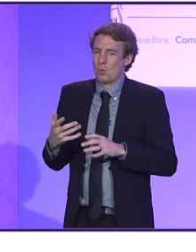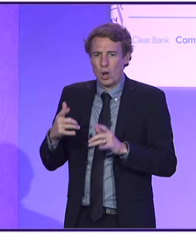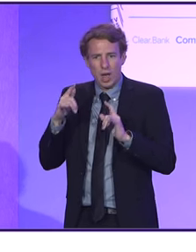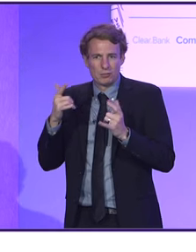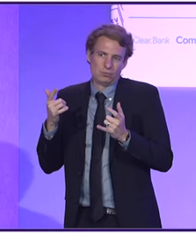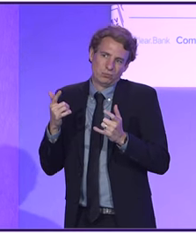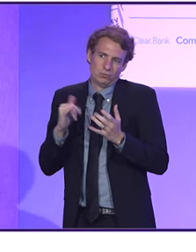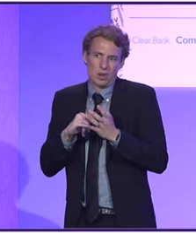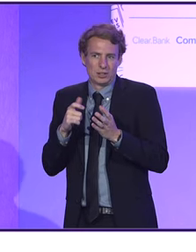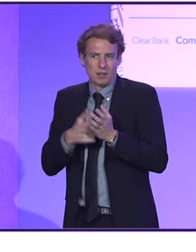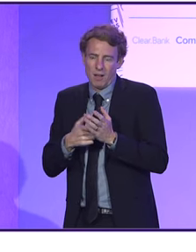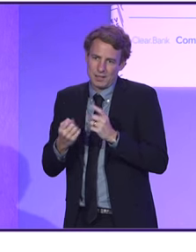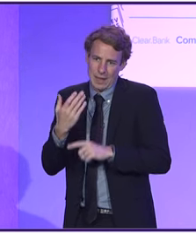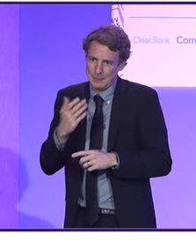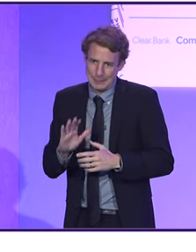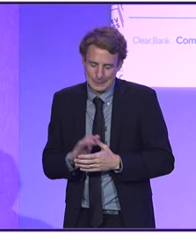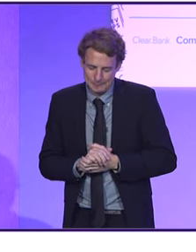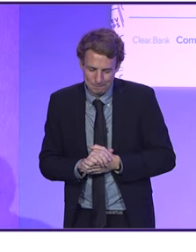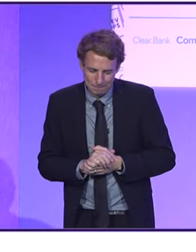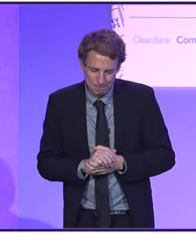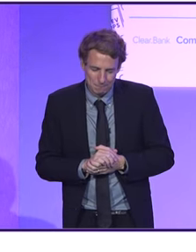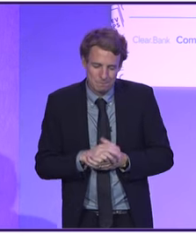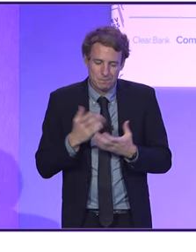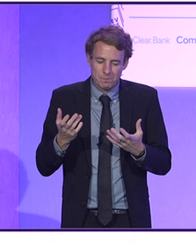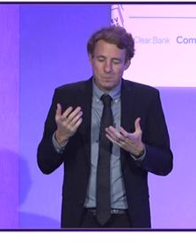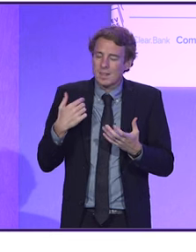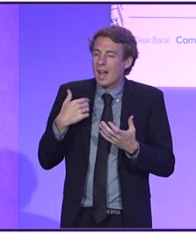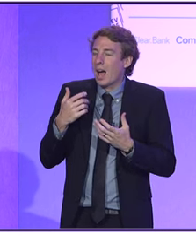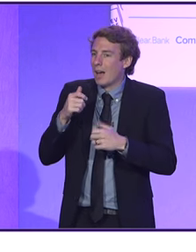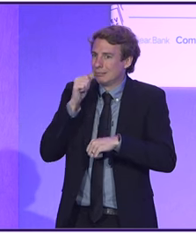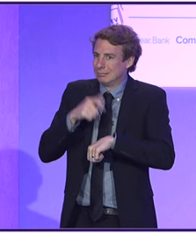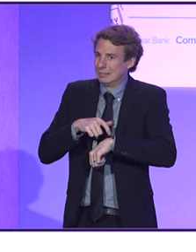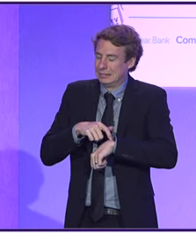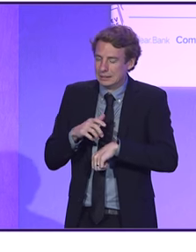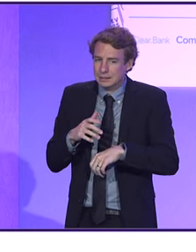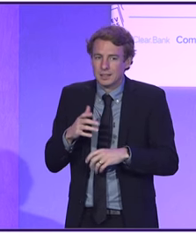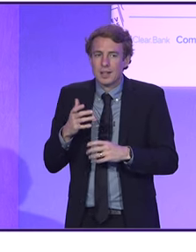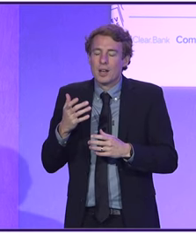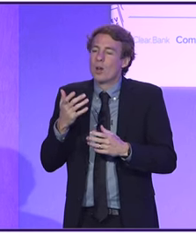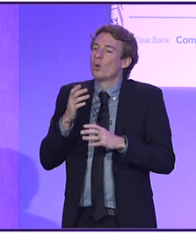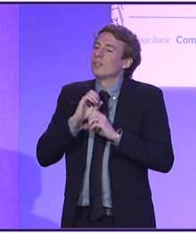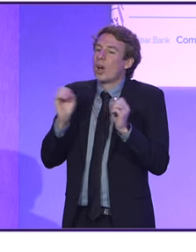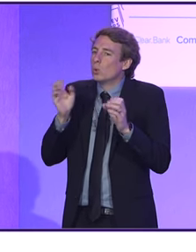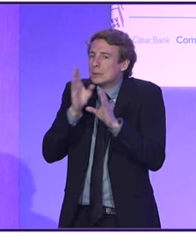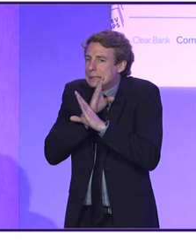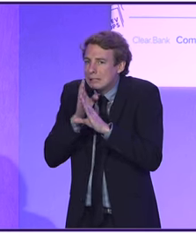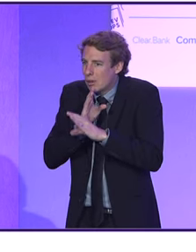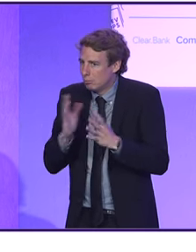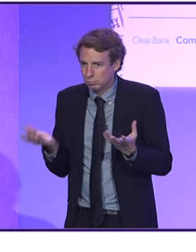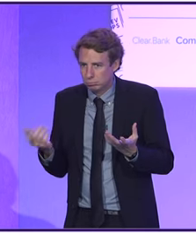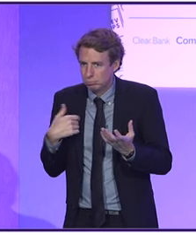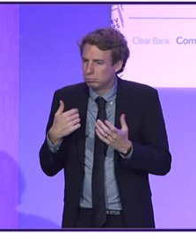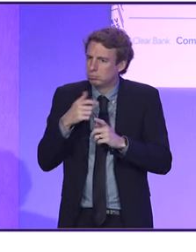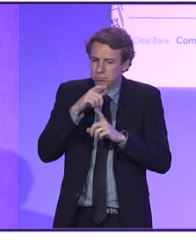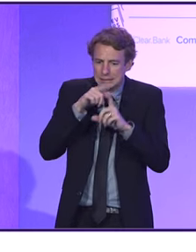kind of behavior. The second most important thing, I'm running out of time, is that none of this was a secret. How they're calculated, what they're used for, and what we use the results for was